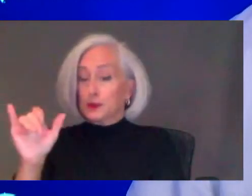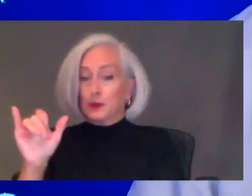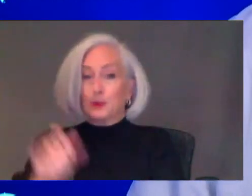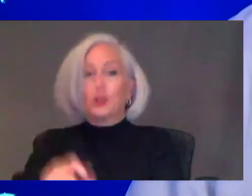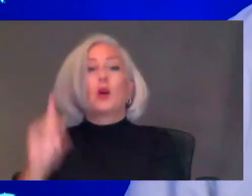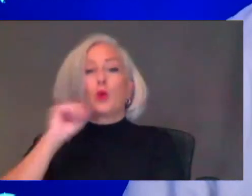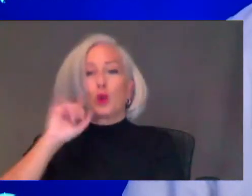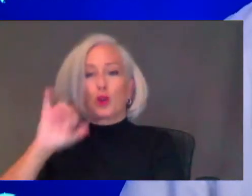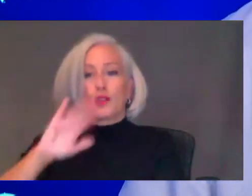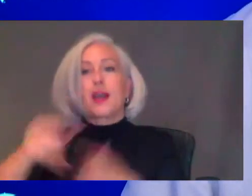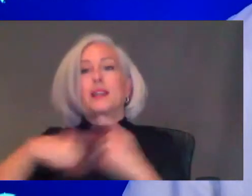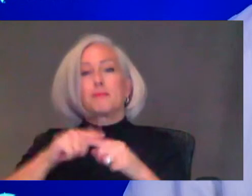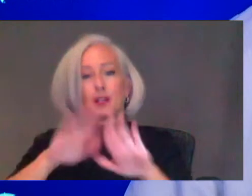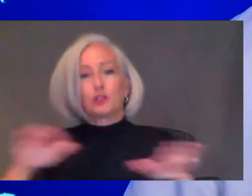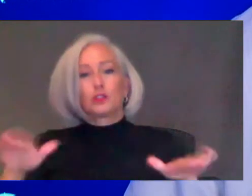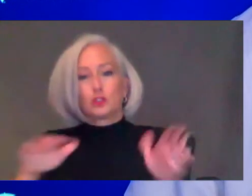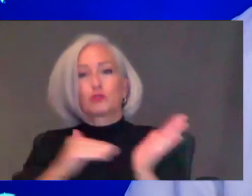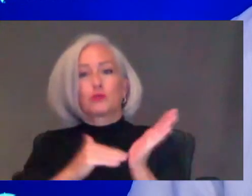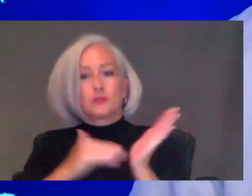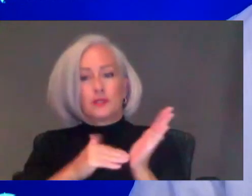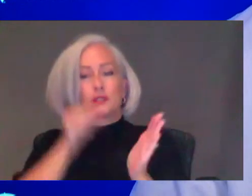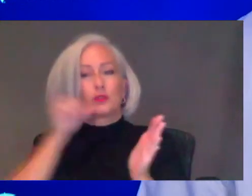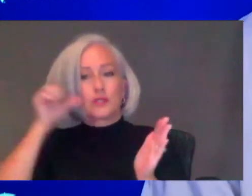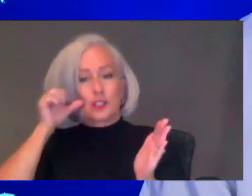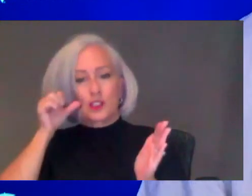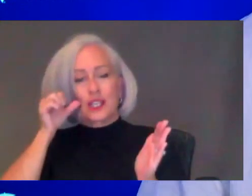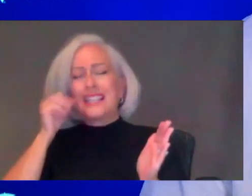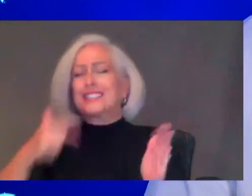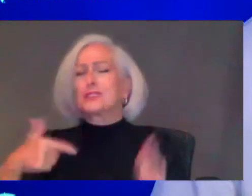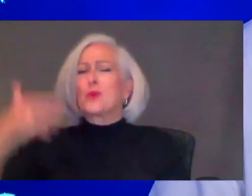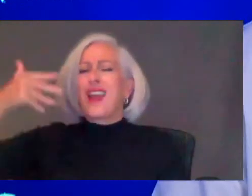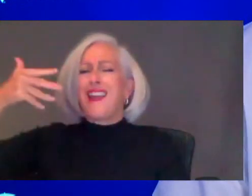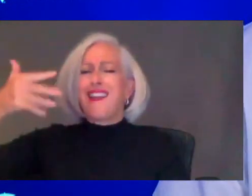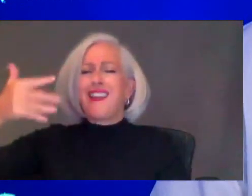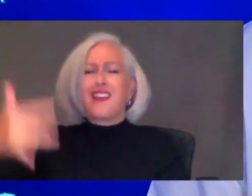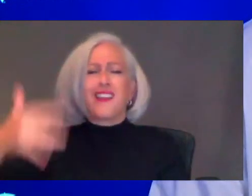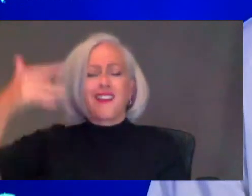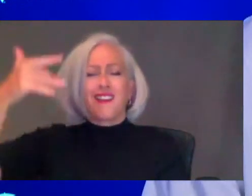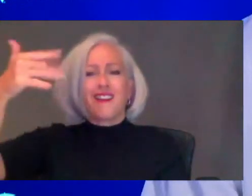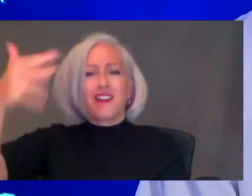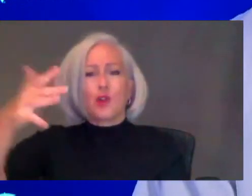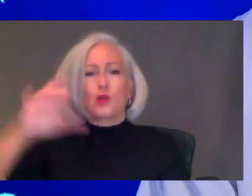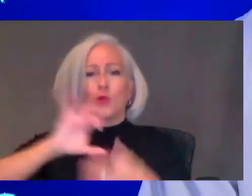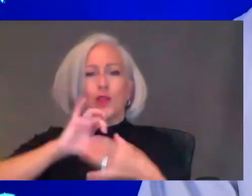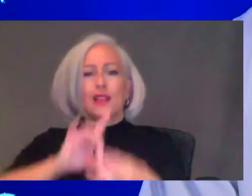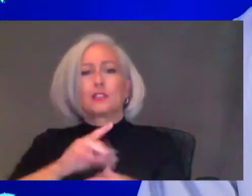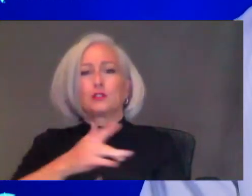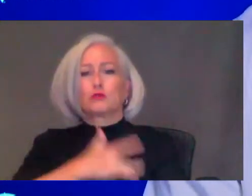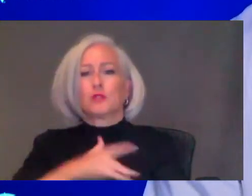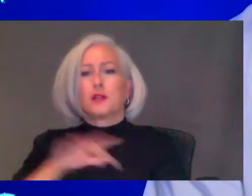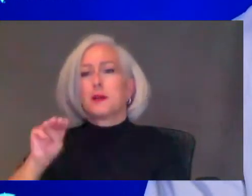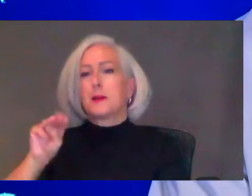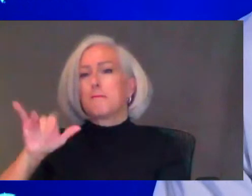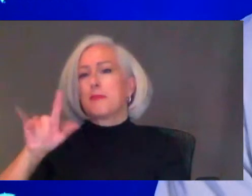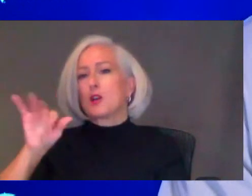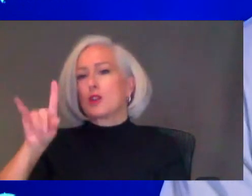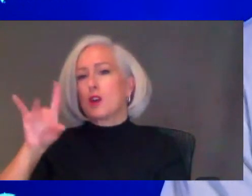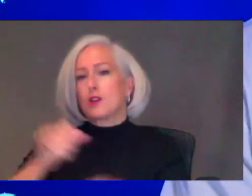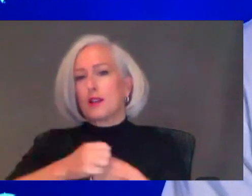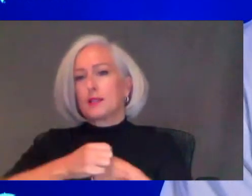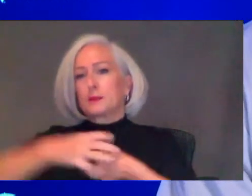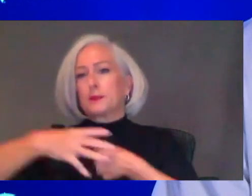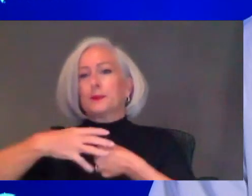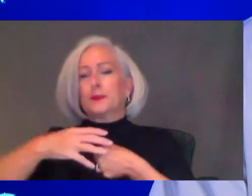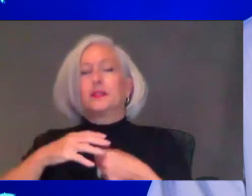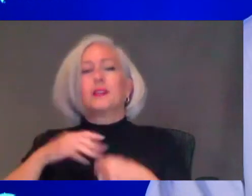why people are hesitant about getting their children vaccinated. And the rate was still incredibly low, as you point out. I was like, I don't remember the exact data. Two for 100,000. I